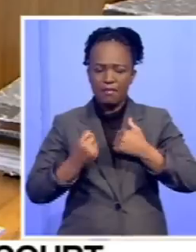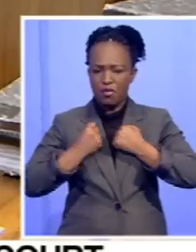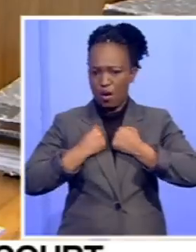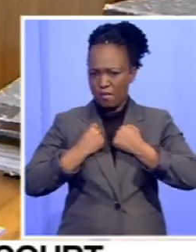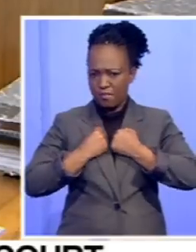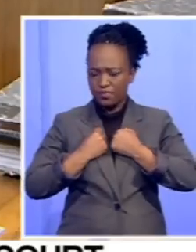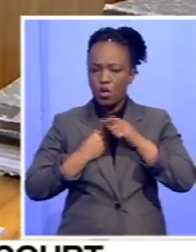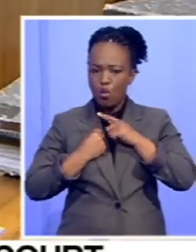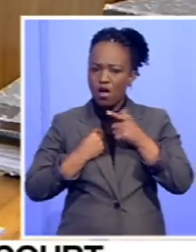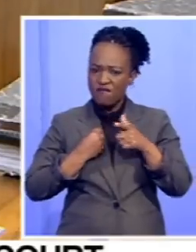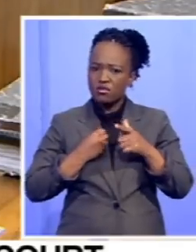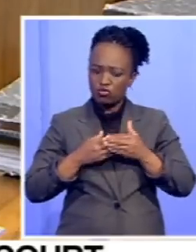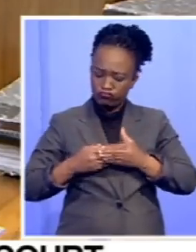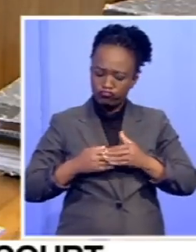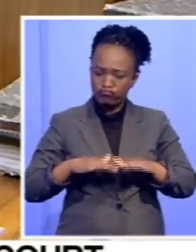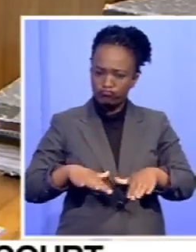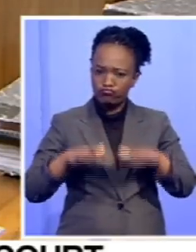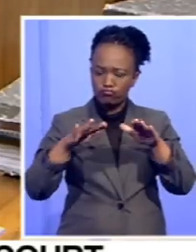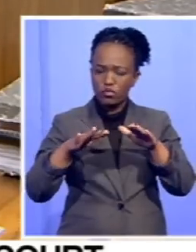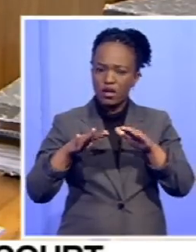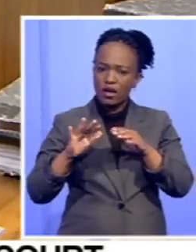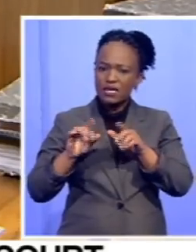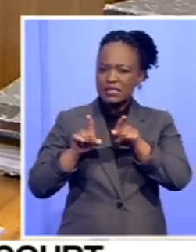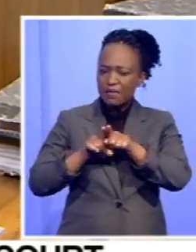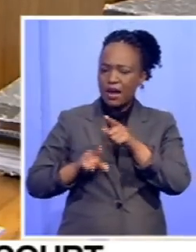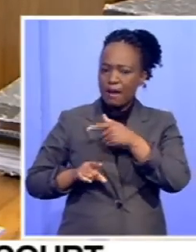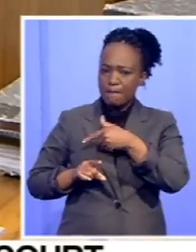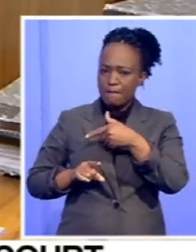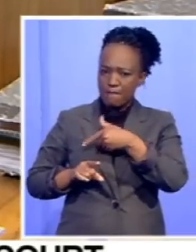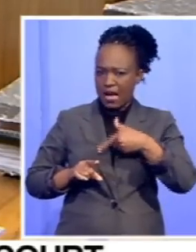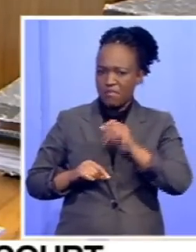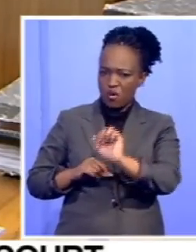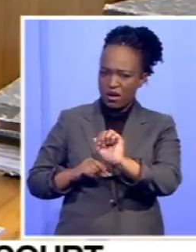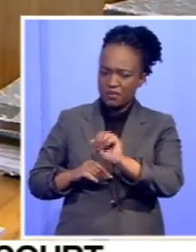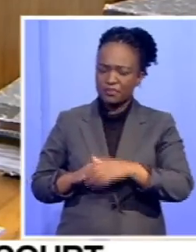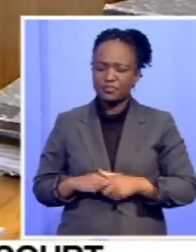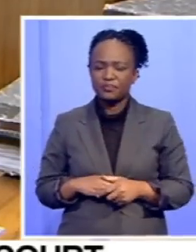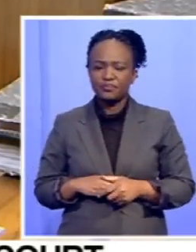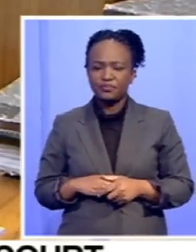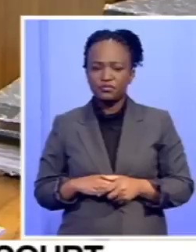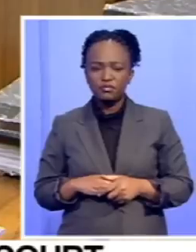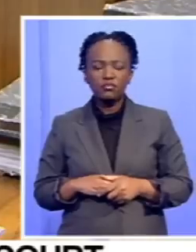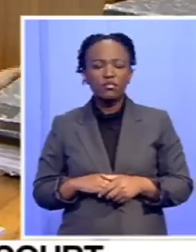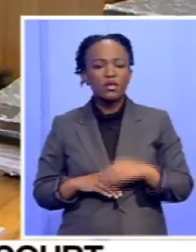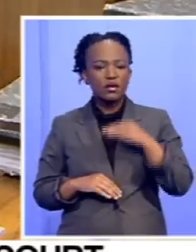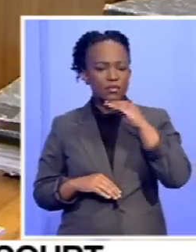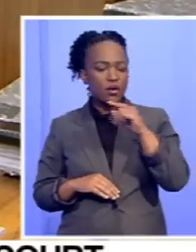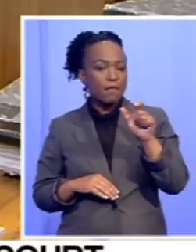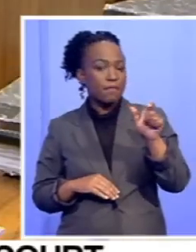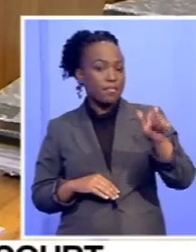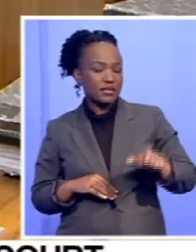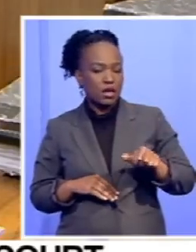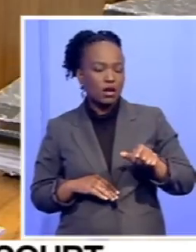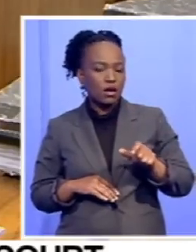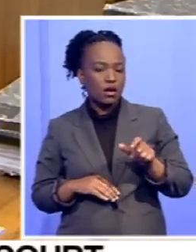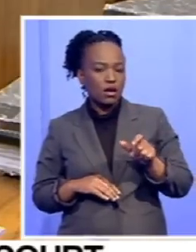literally raised him and regarded him as her own biological child and son. This is a fact that is or should have been known to any person who regards